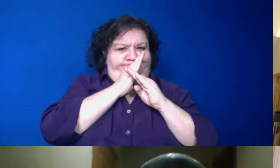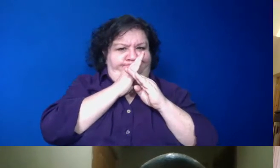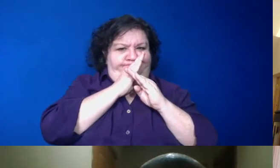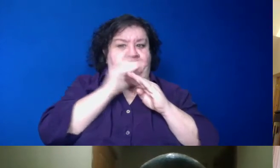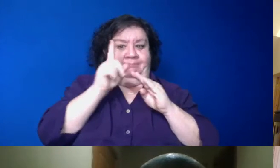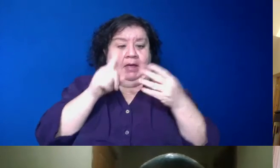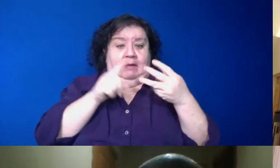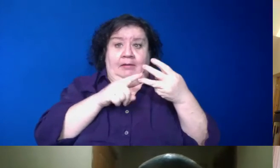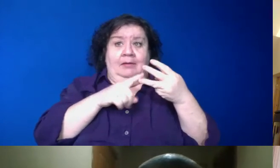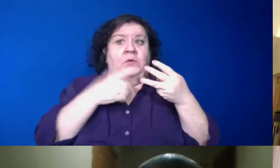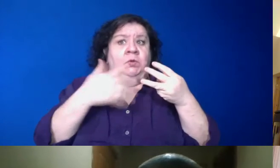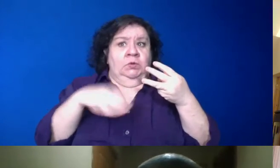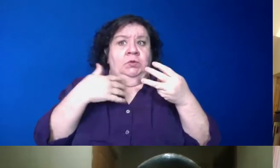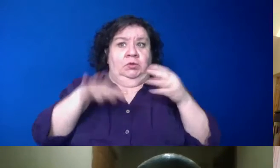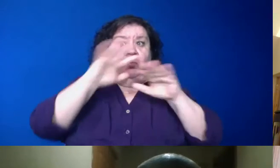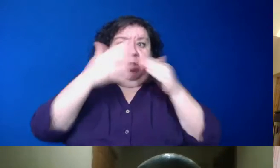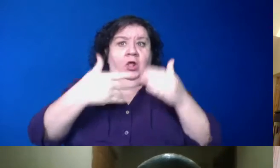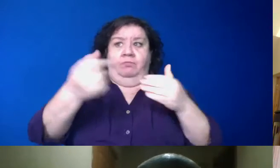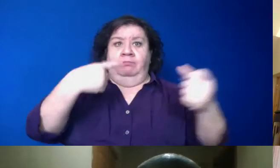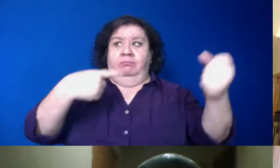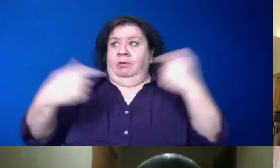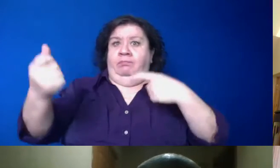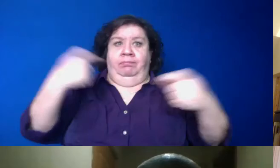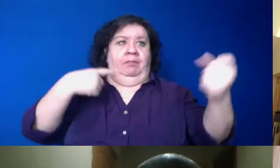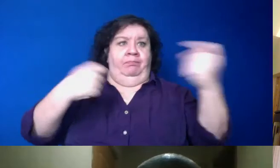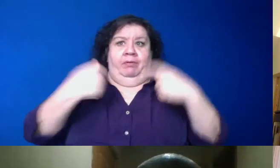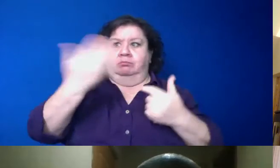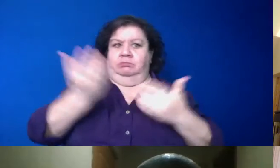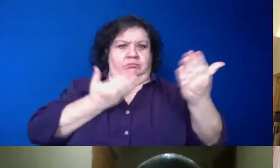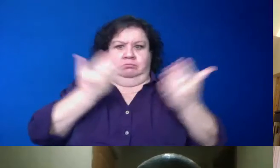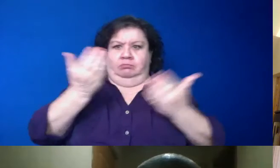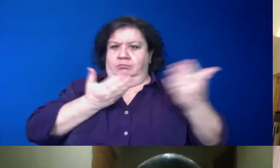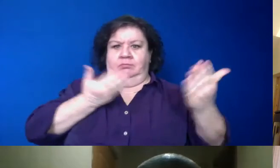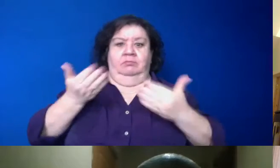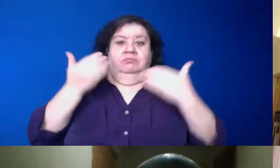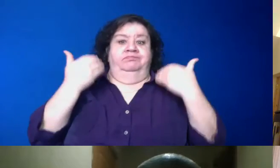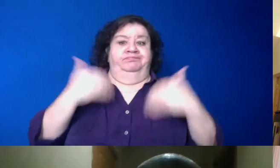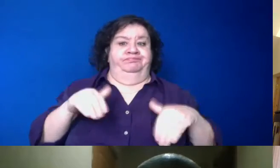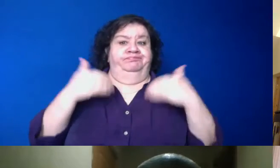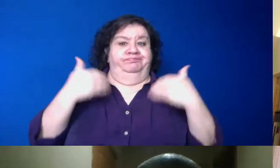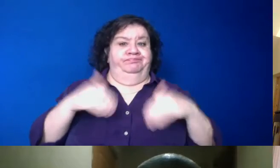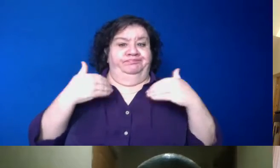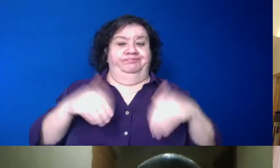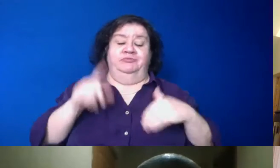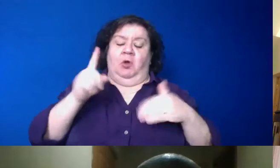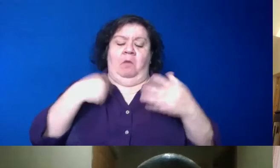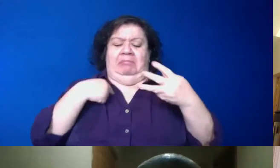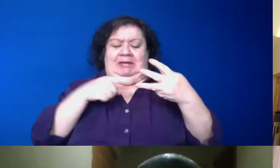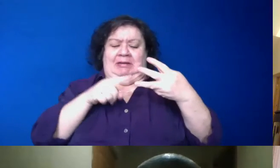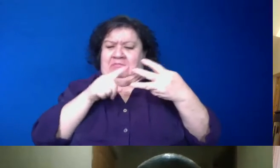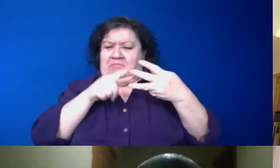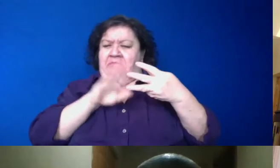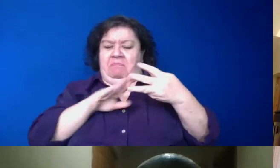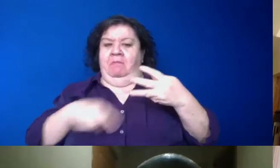timeline here is a 3 to 6 year timeline. Not everything will be done immediately, certainly not in the first year.